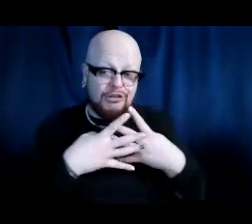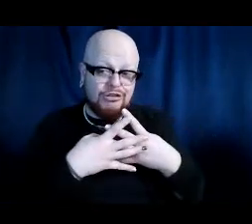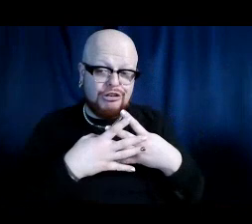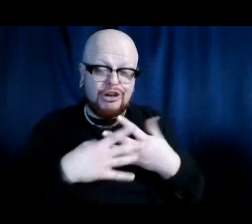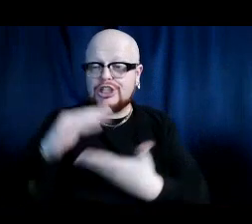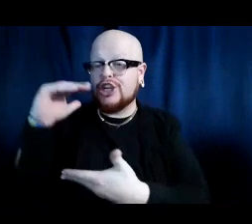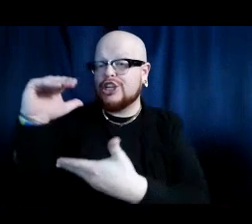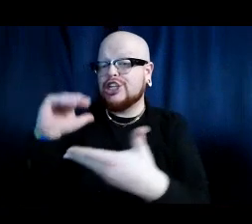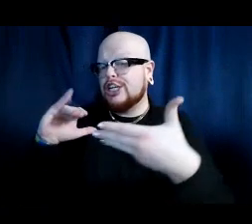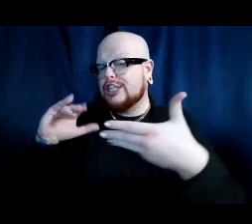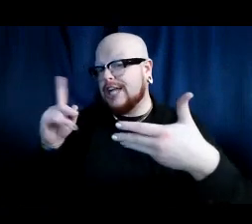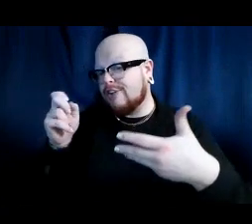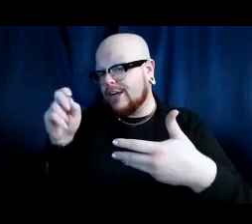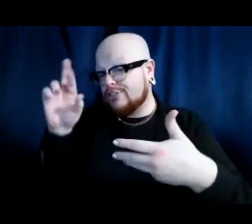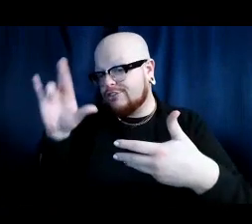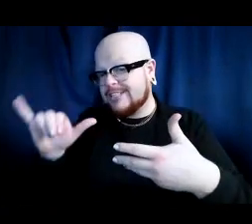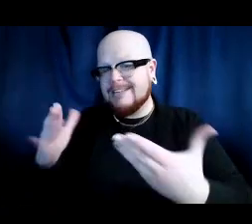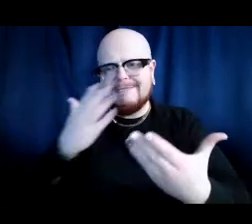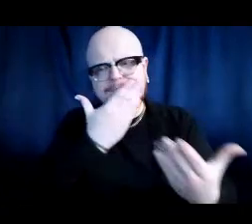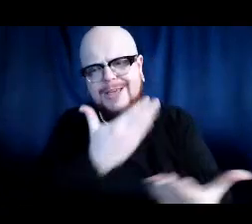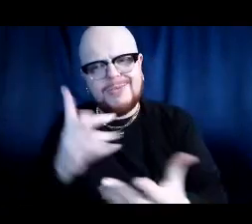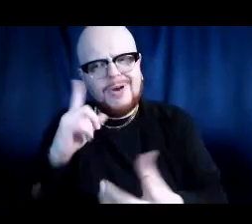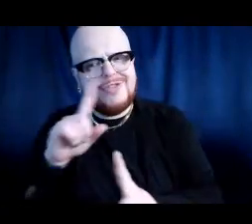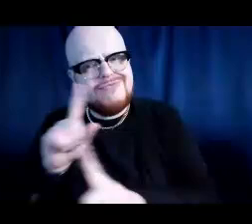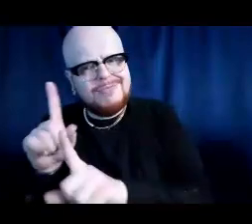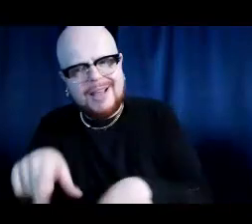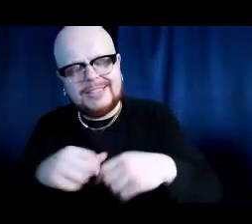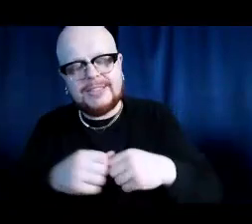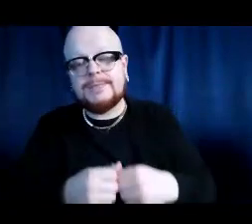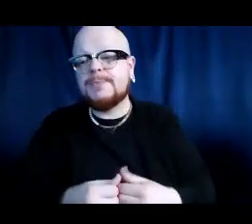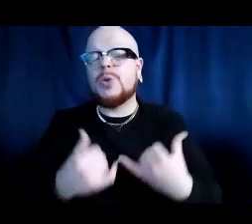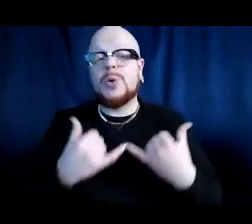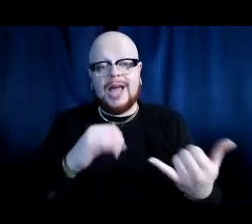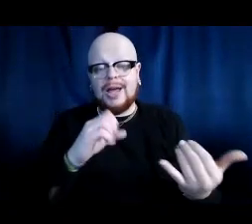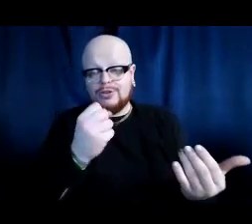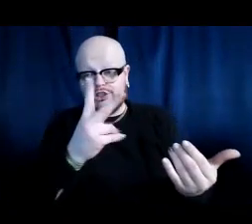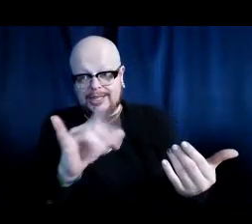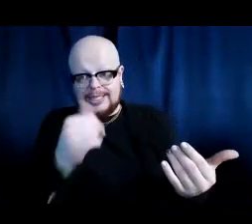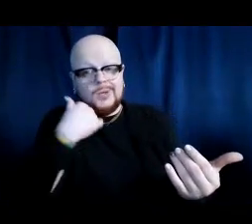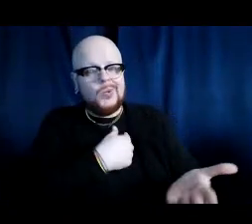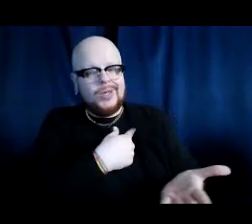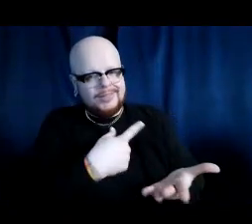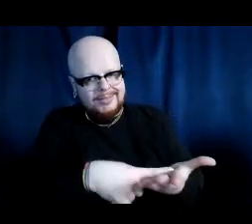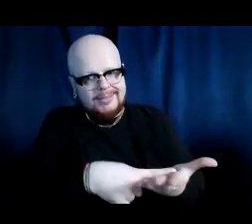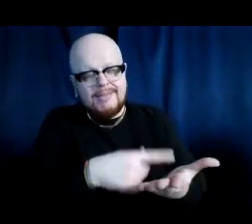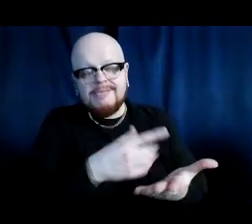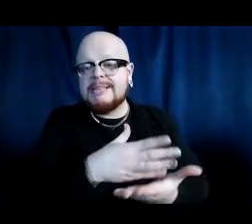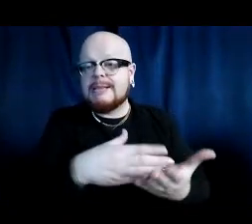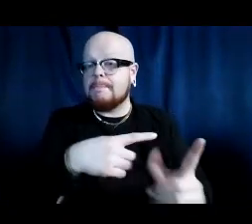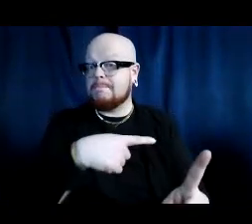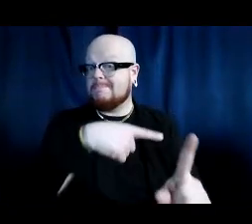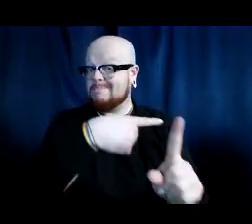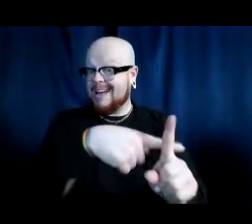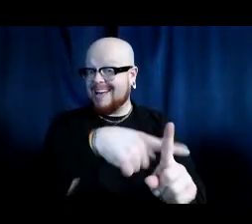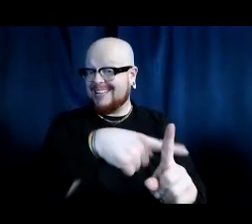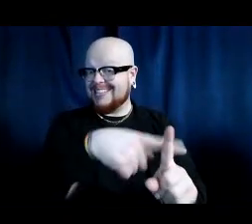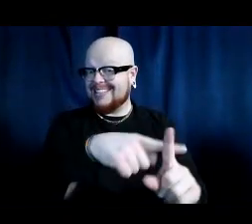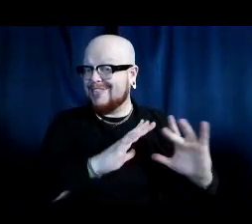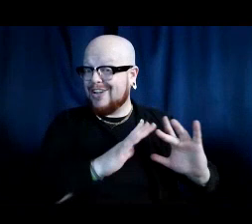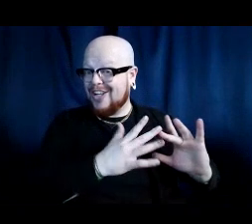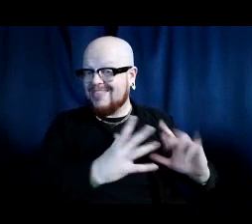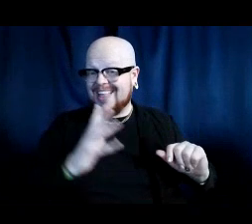for those responses. And now, Shelly, now that we've discussed some of the positive online experiences related